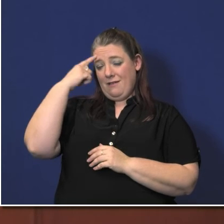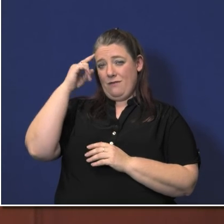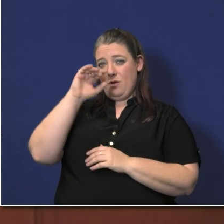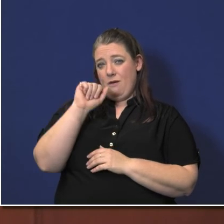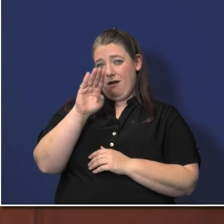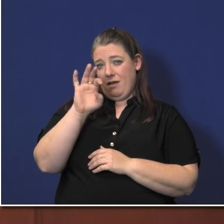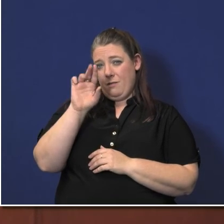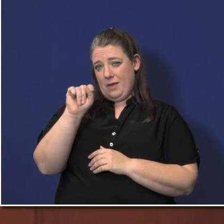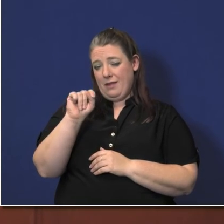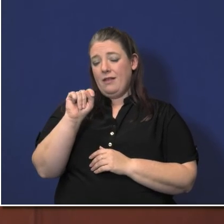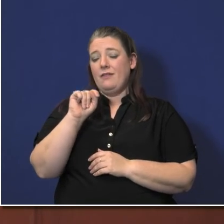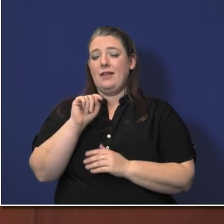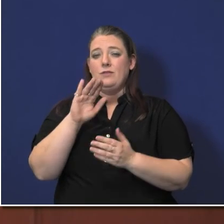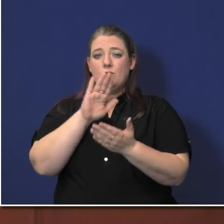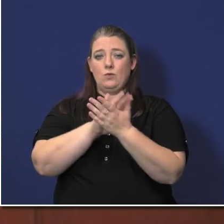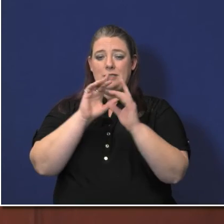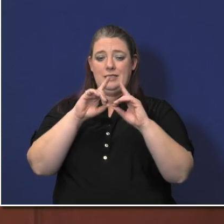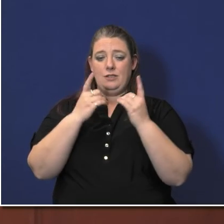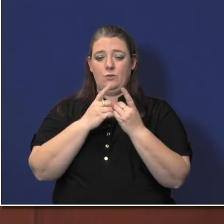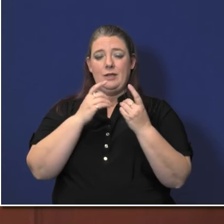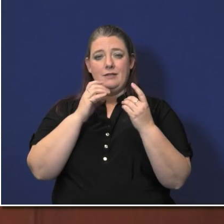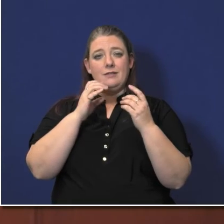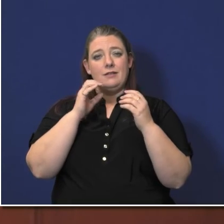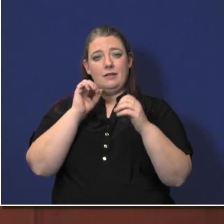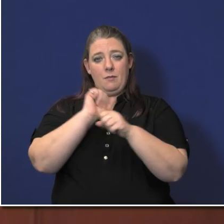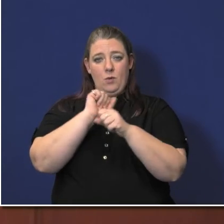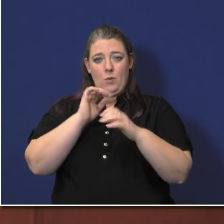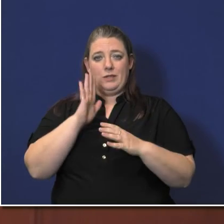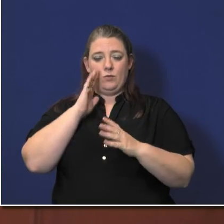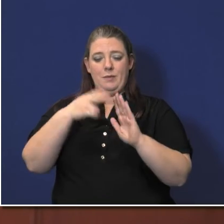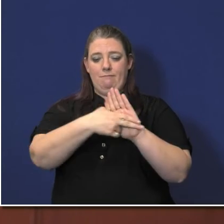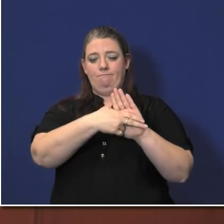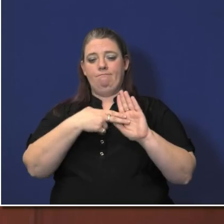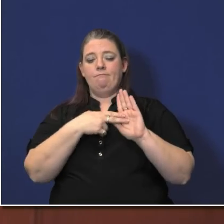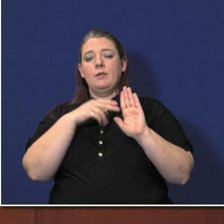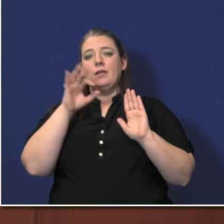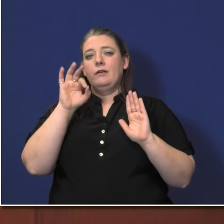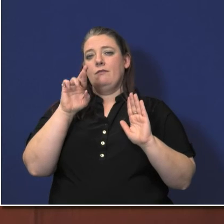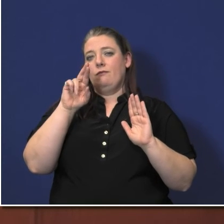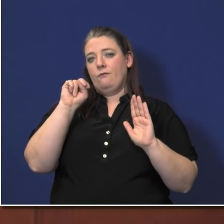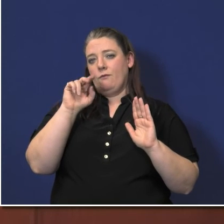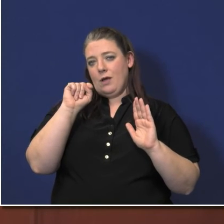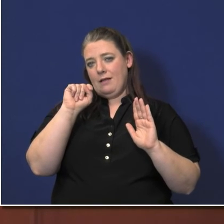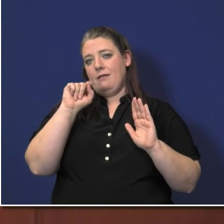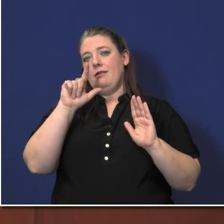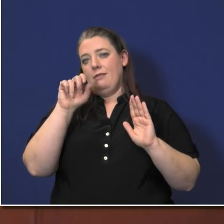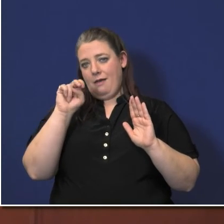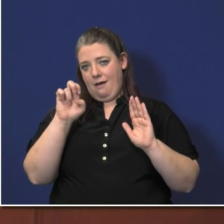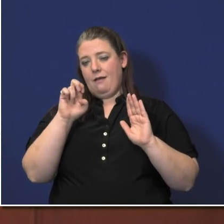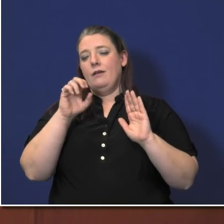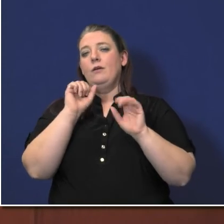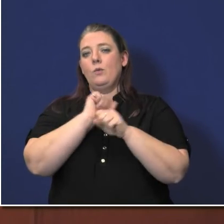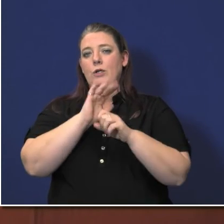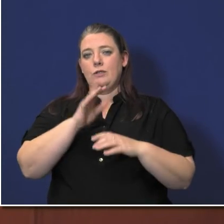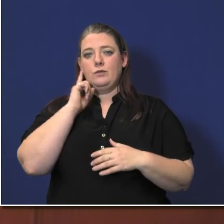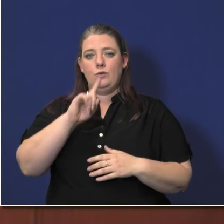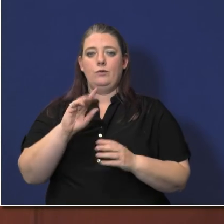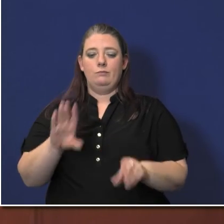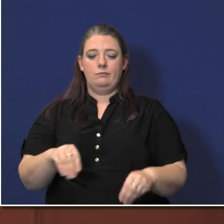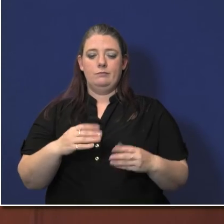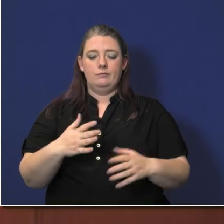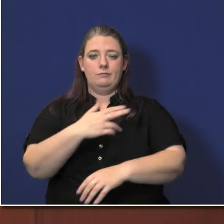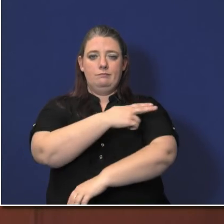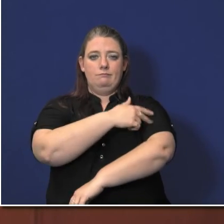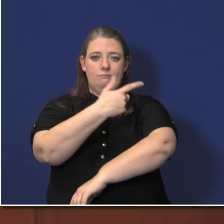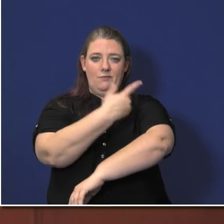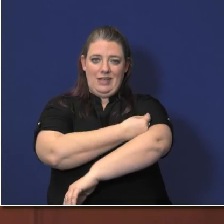school district employees statewide be defined as frontline workers for purposes of vaccine allocation. The board wishes